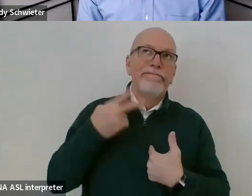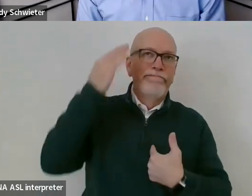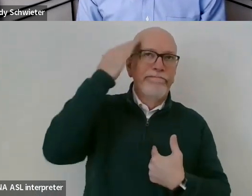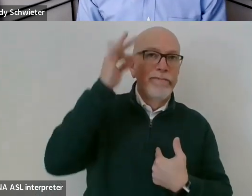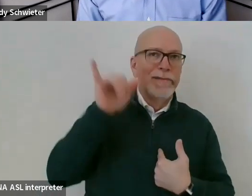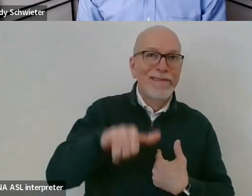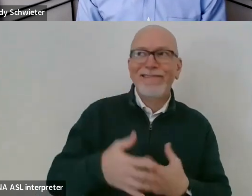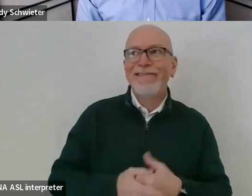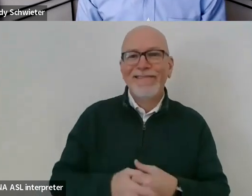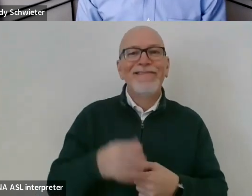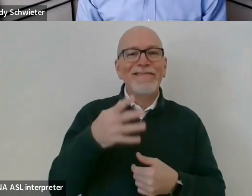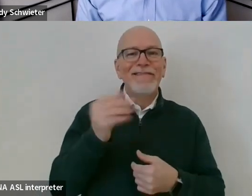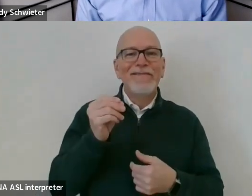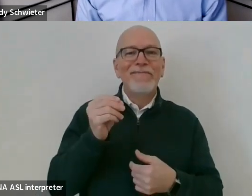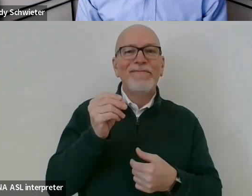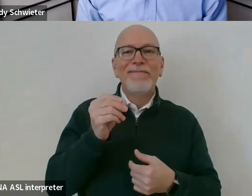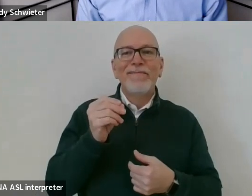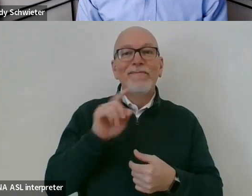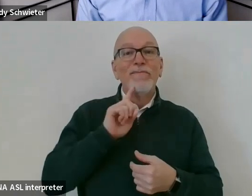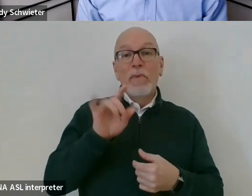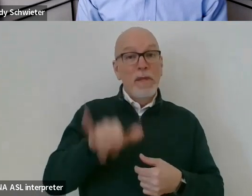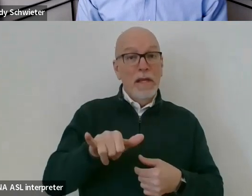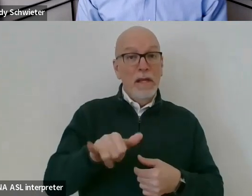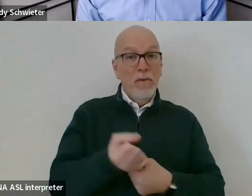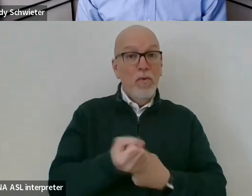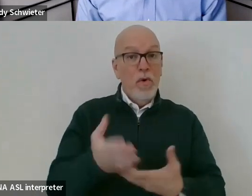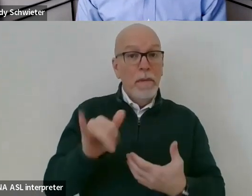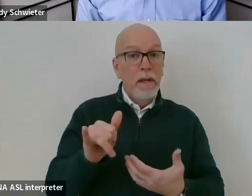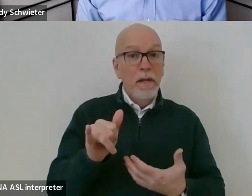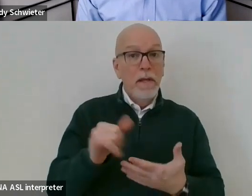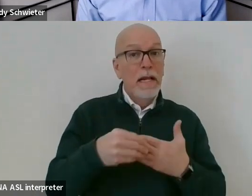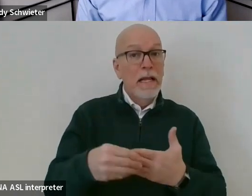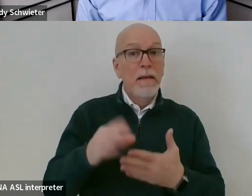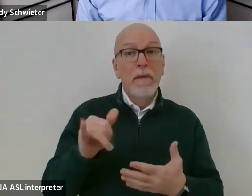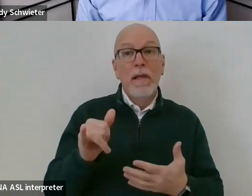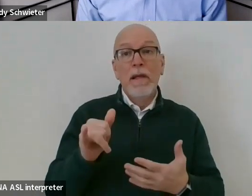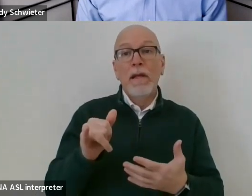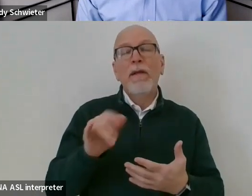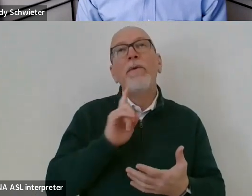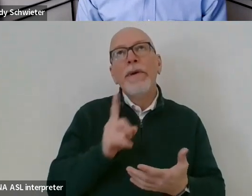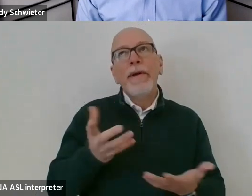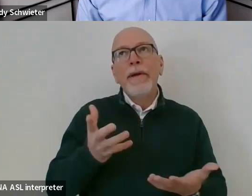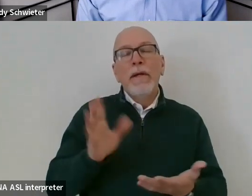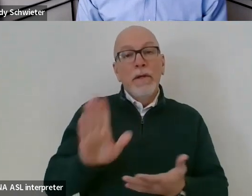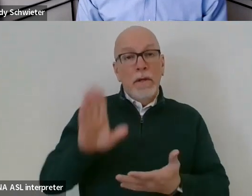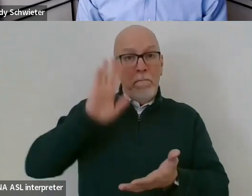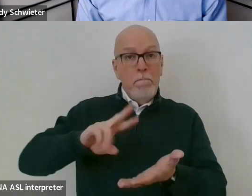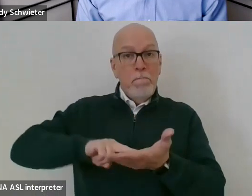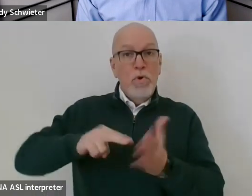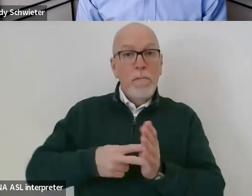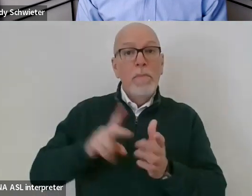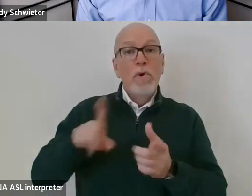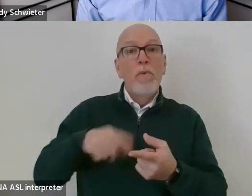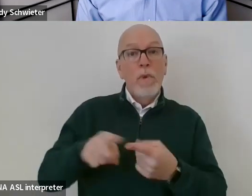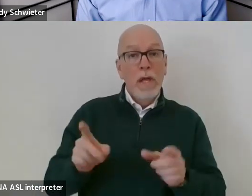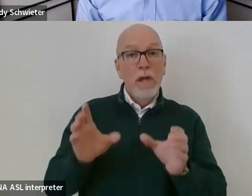And, and it's driven, I think, a lot by, well, their purpose is when they credential,